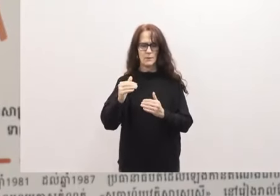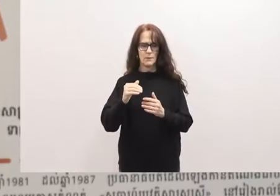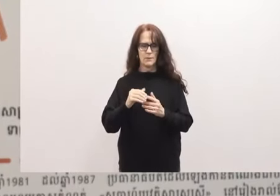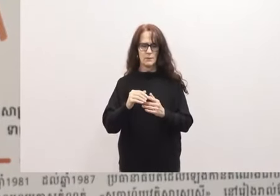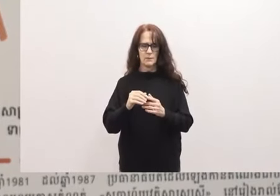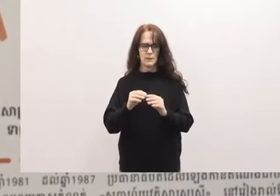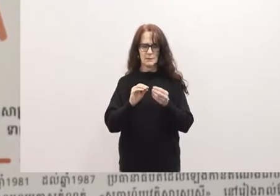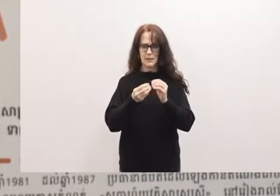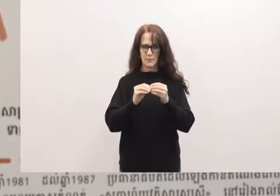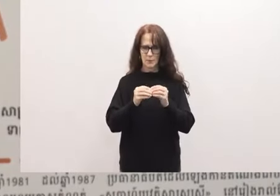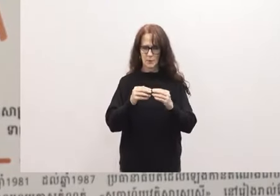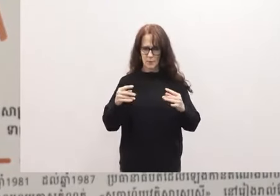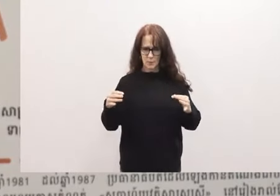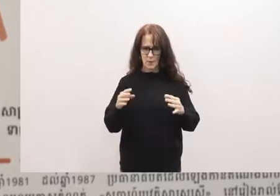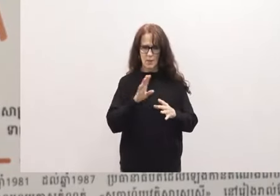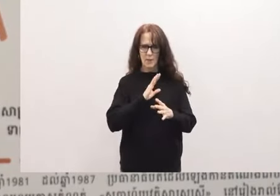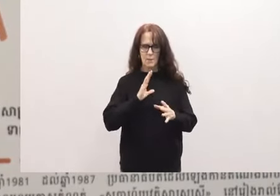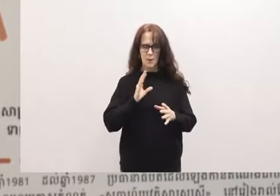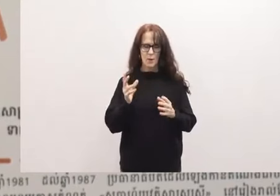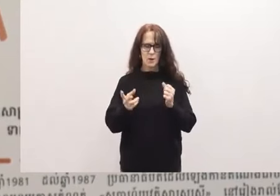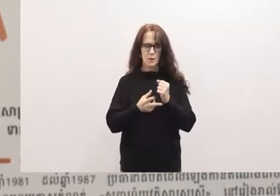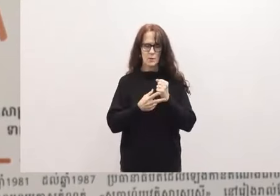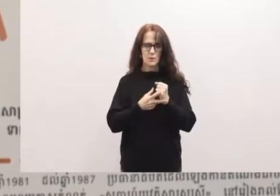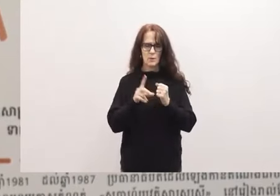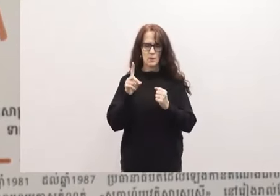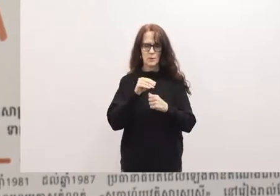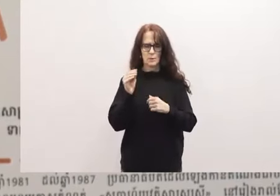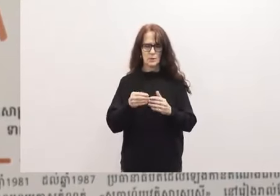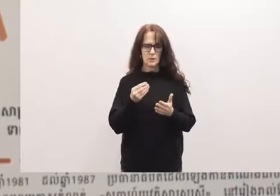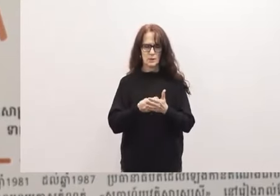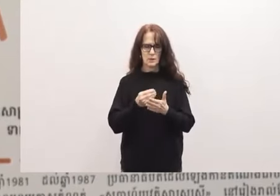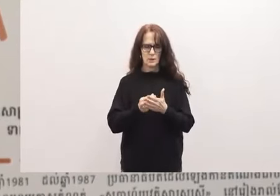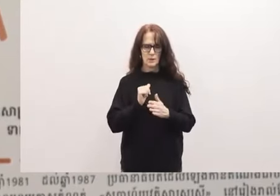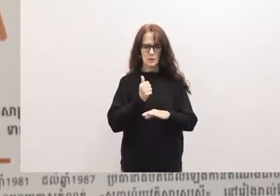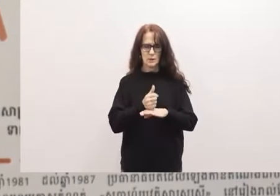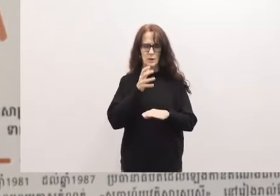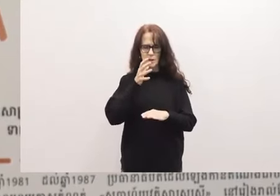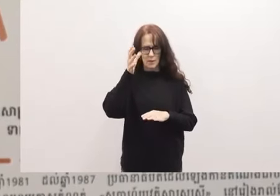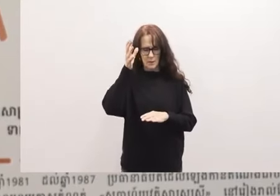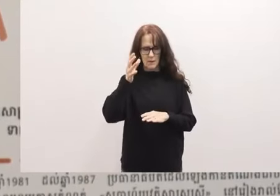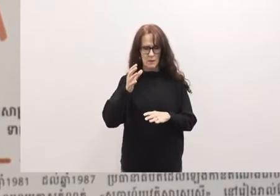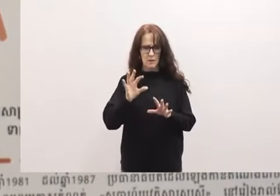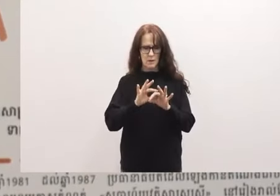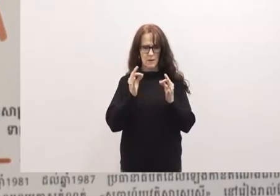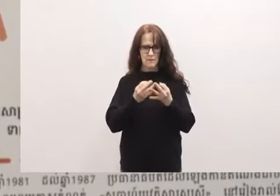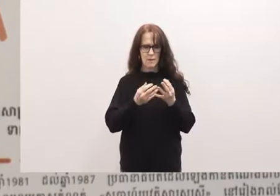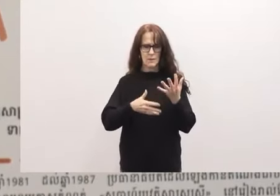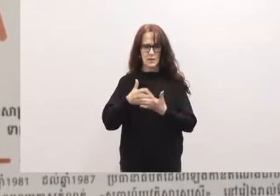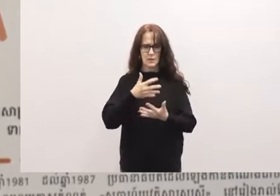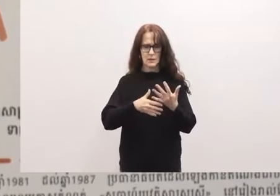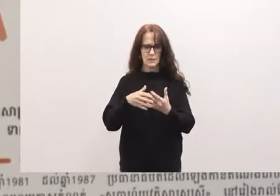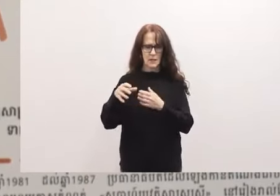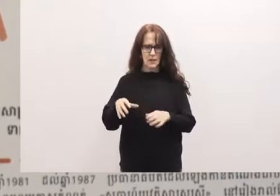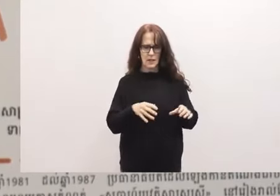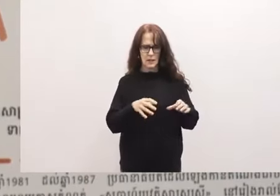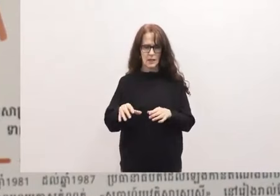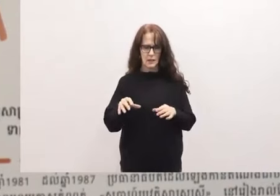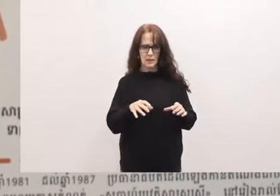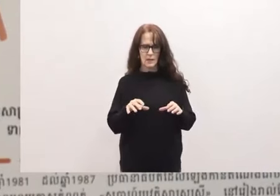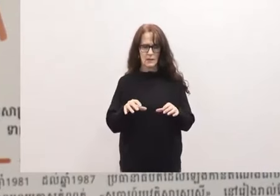6318, the board shall reserve at least 1% of the funding to implement parent, guardian, and family engagement activities, and